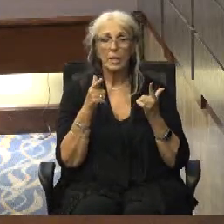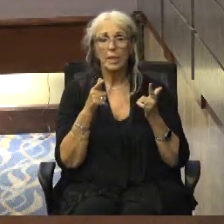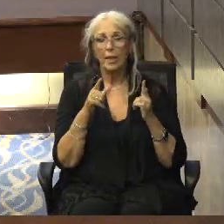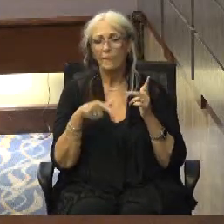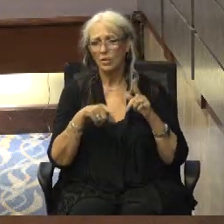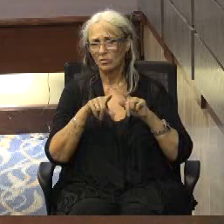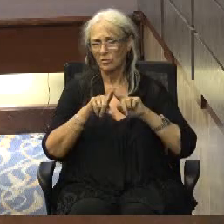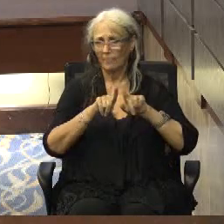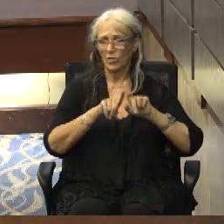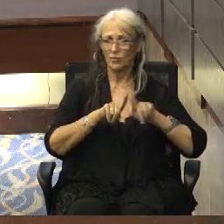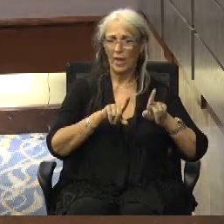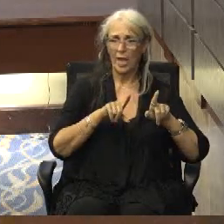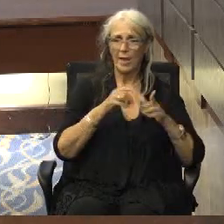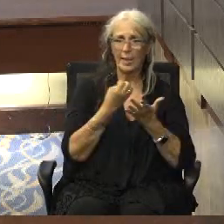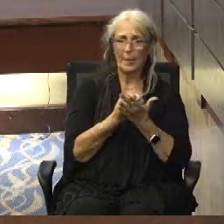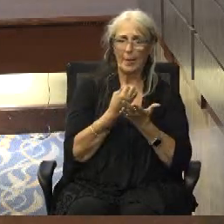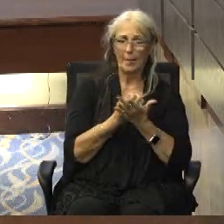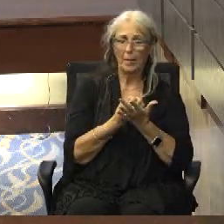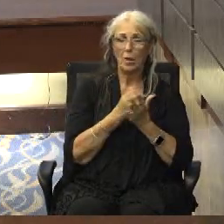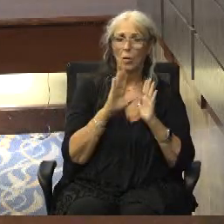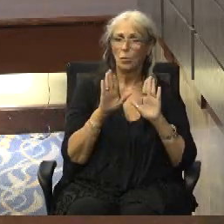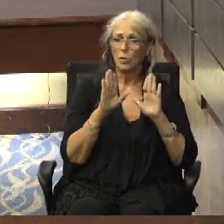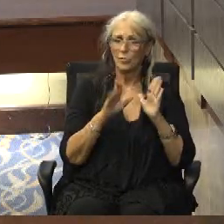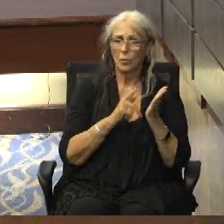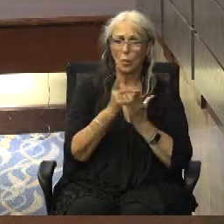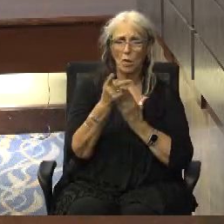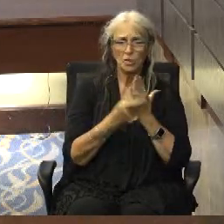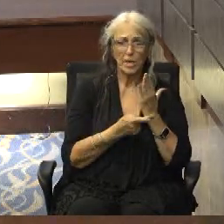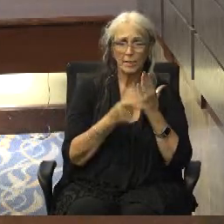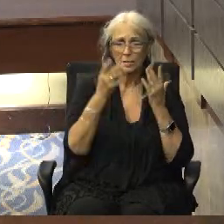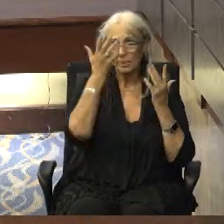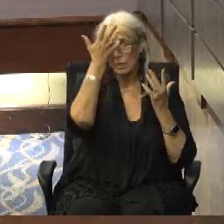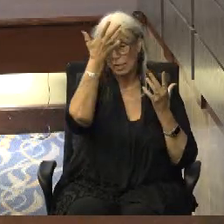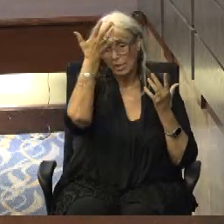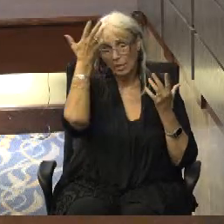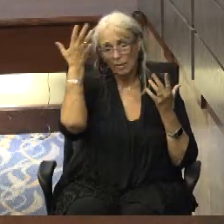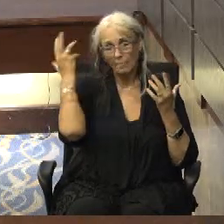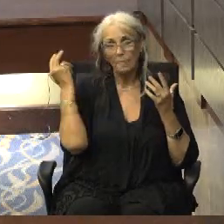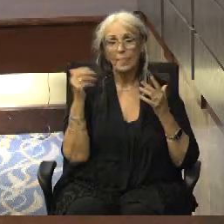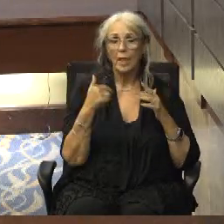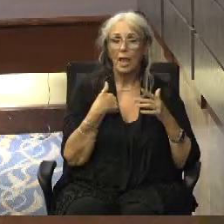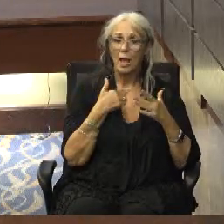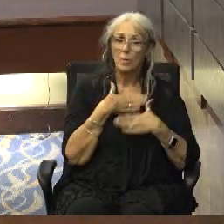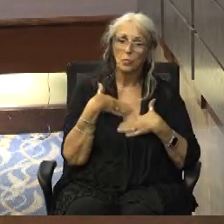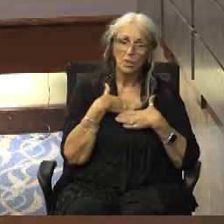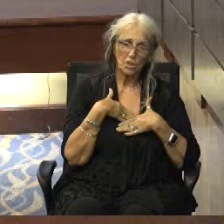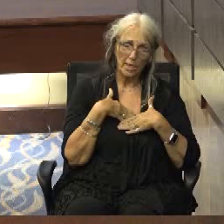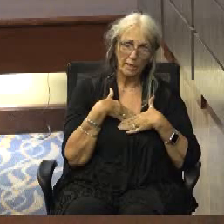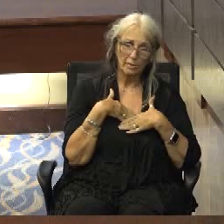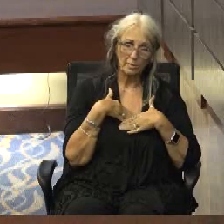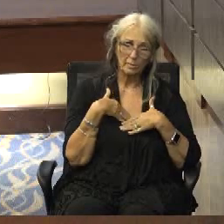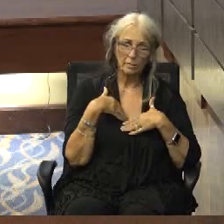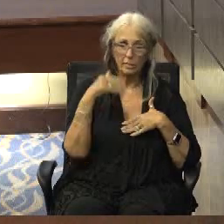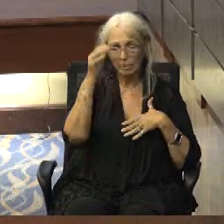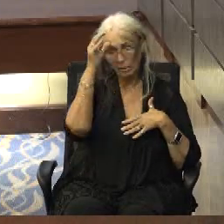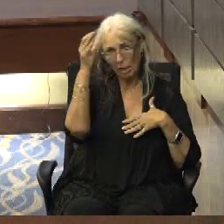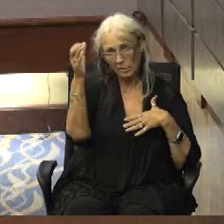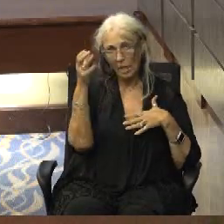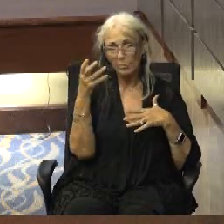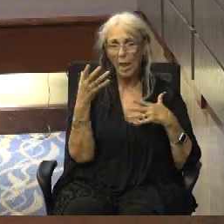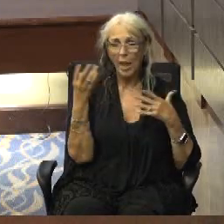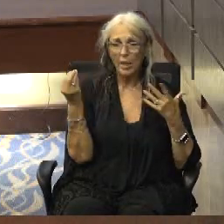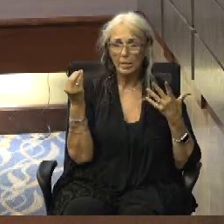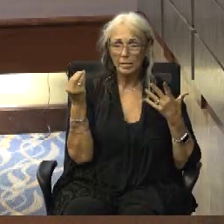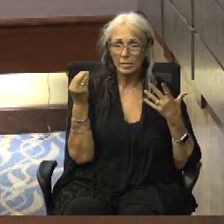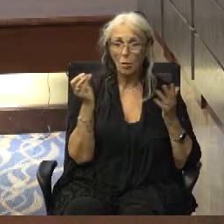economy. So these are really great projects, and I appreciate the time staff has put into it. I